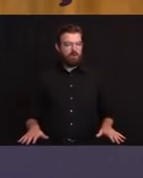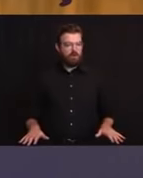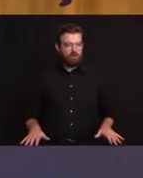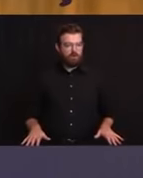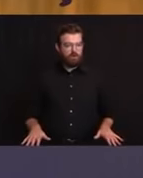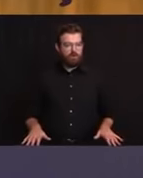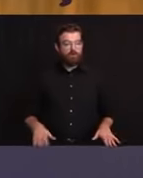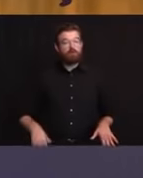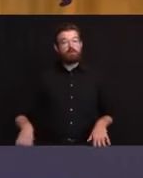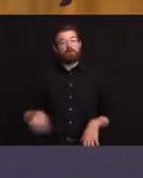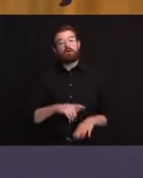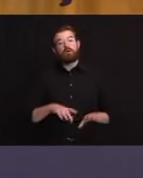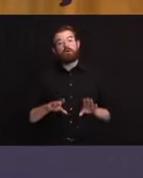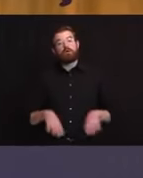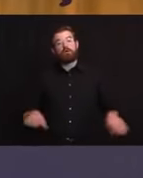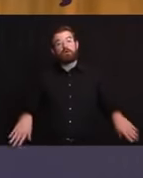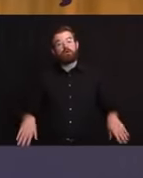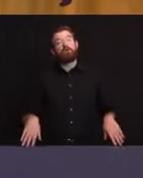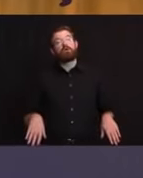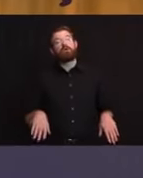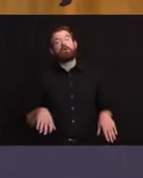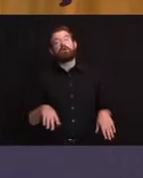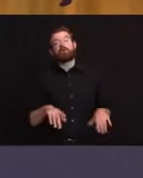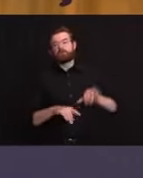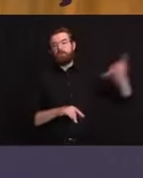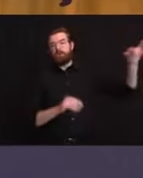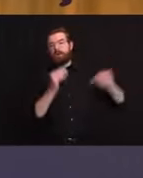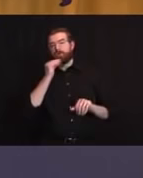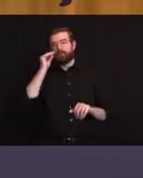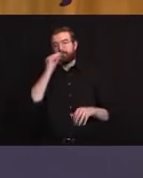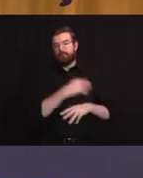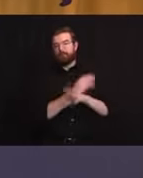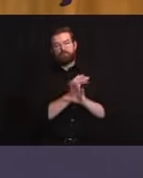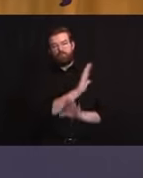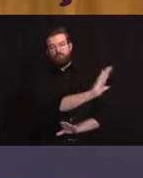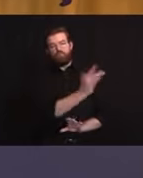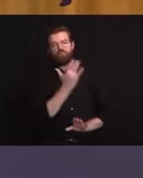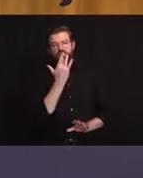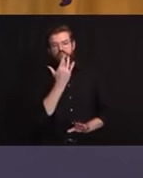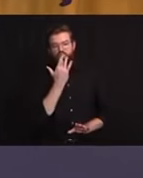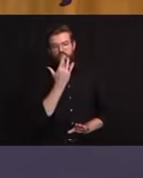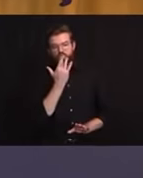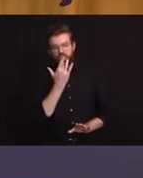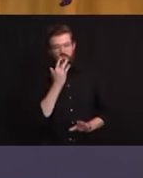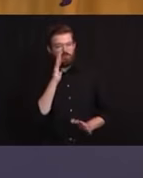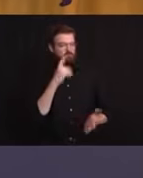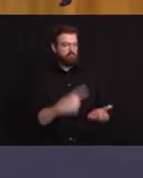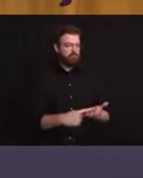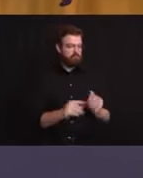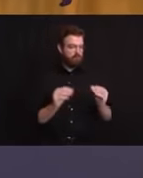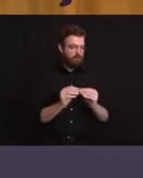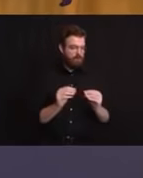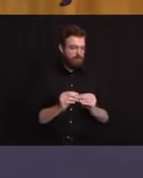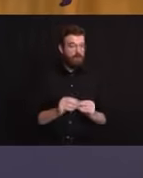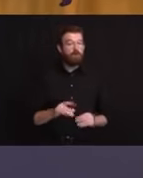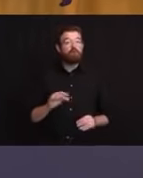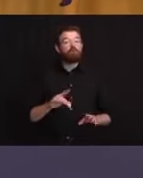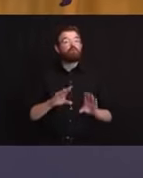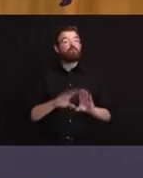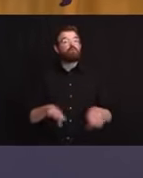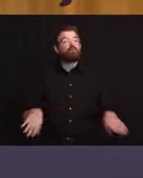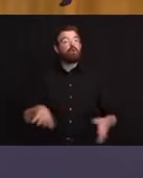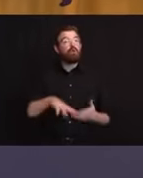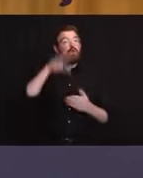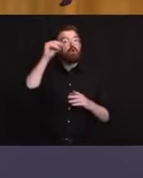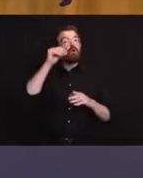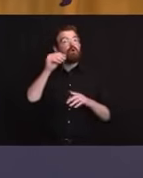learning options later this week, but if kids are remote learning, that is indirectly